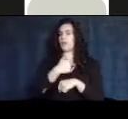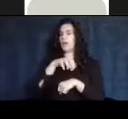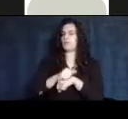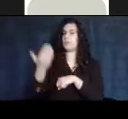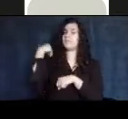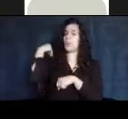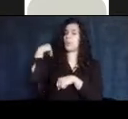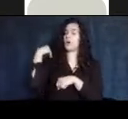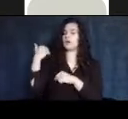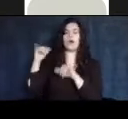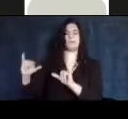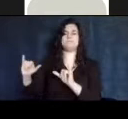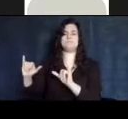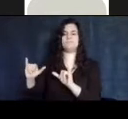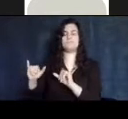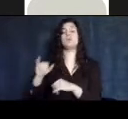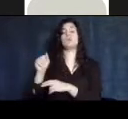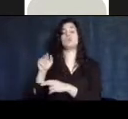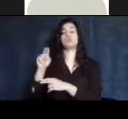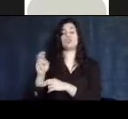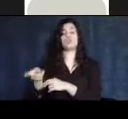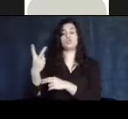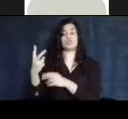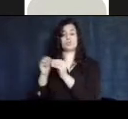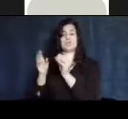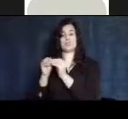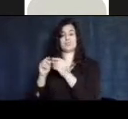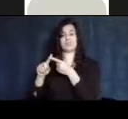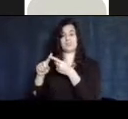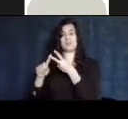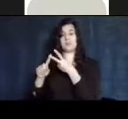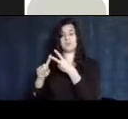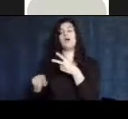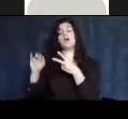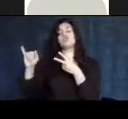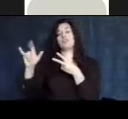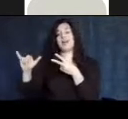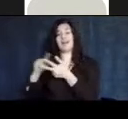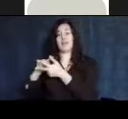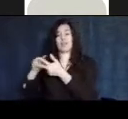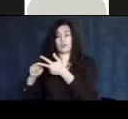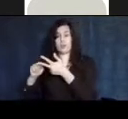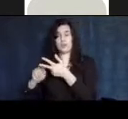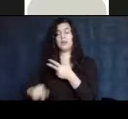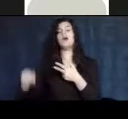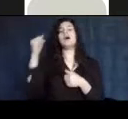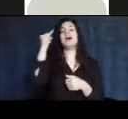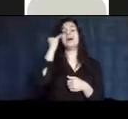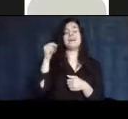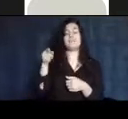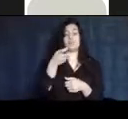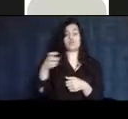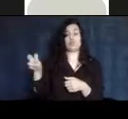we will have two sessions in June and three sessions in July. And then if you are a transfer student, our